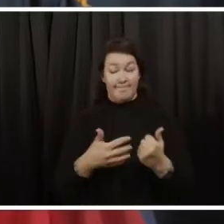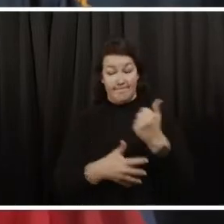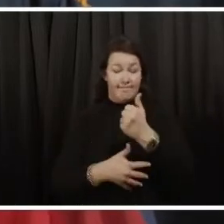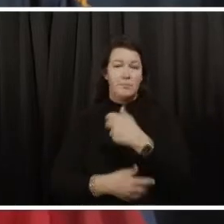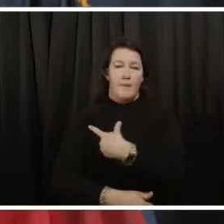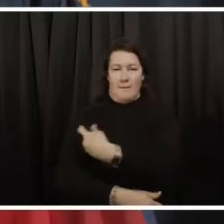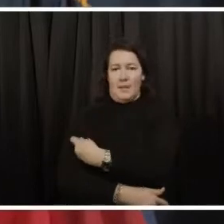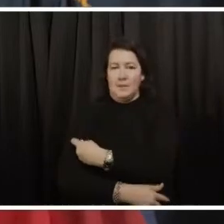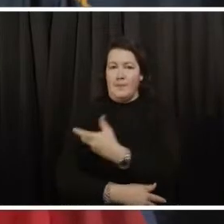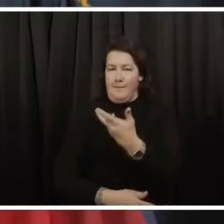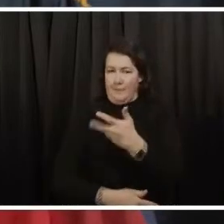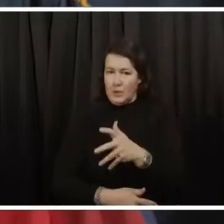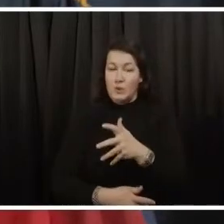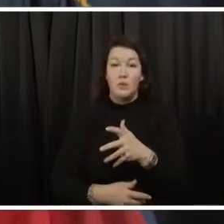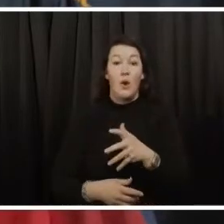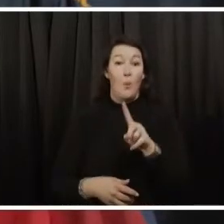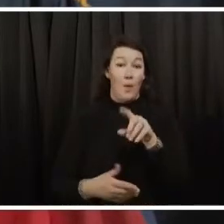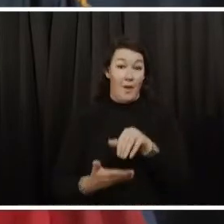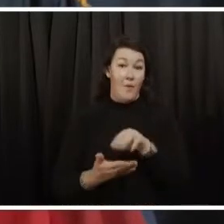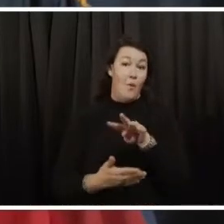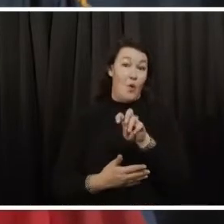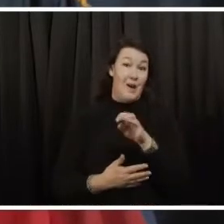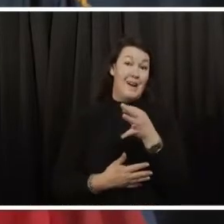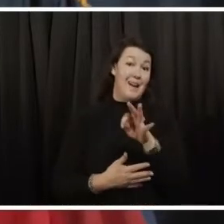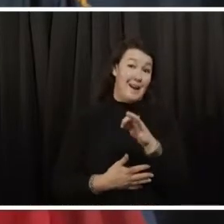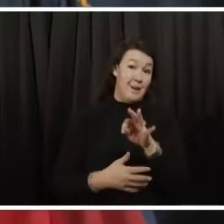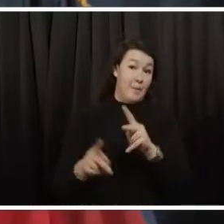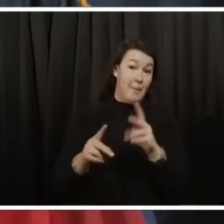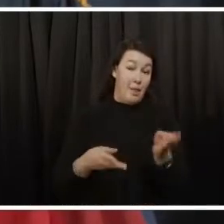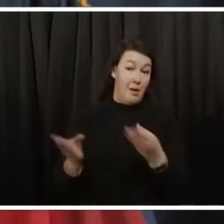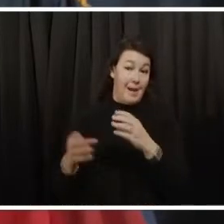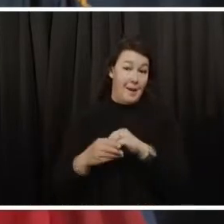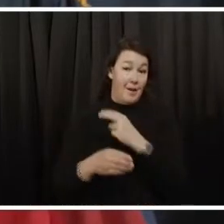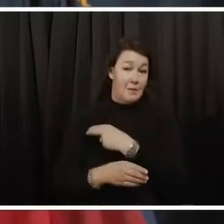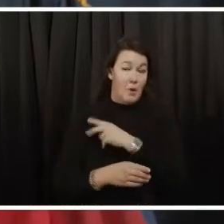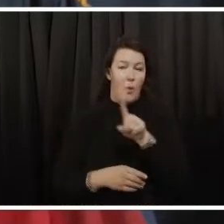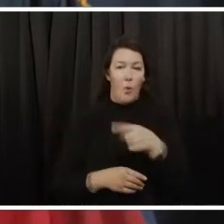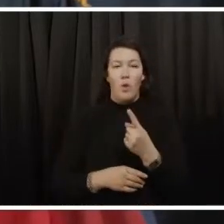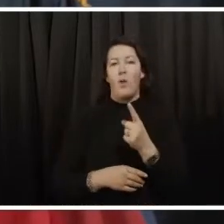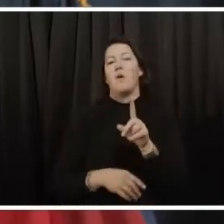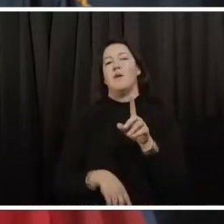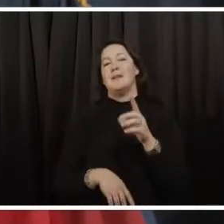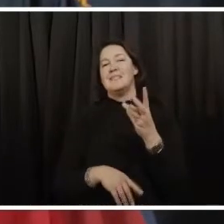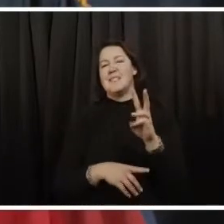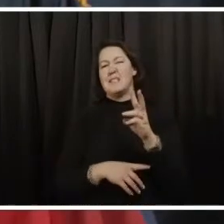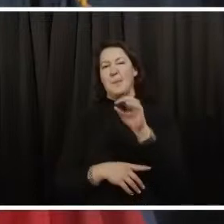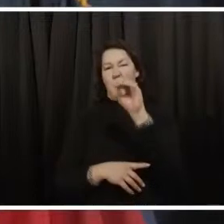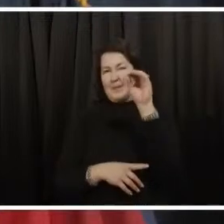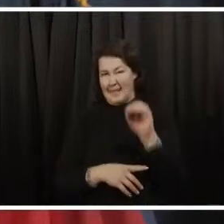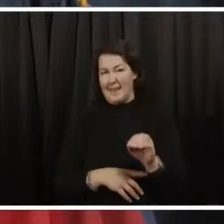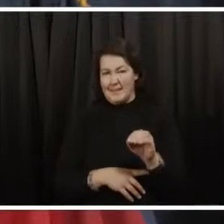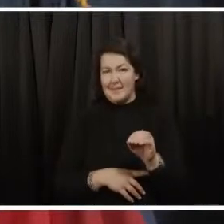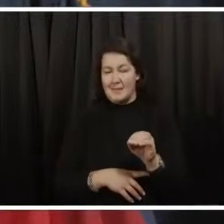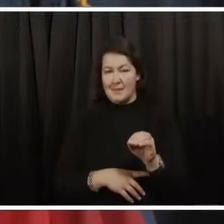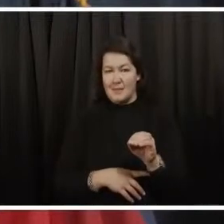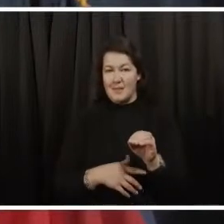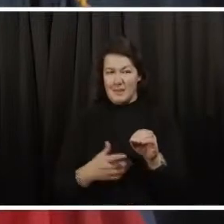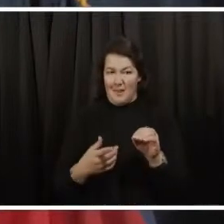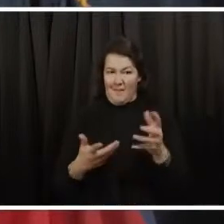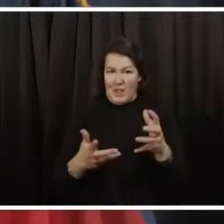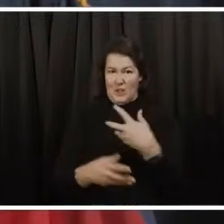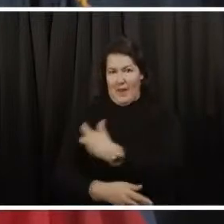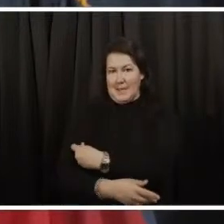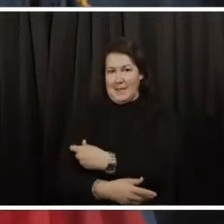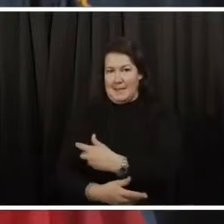What's remarkable is of the 1,419 hospitalizations, only 16% are among